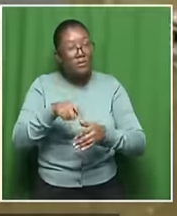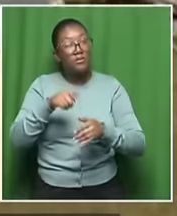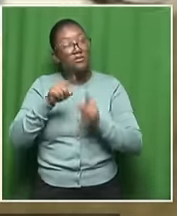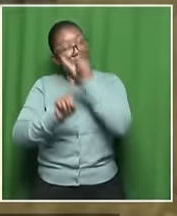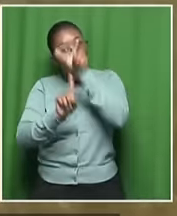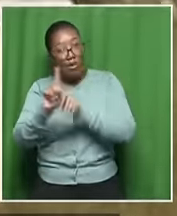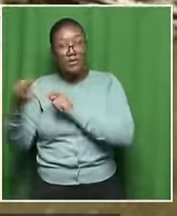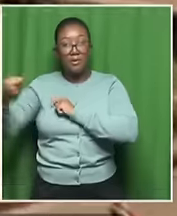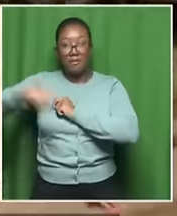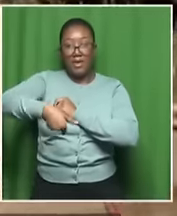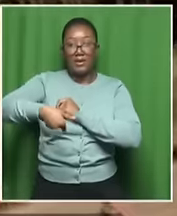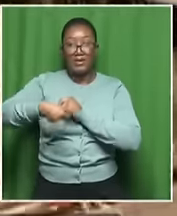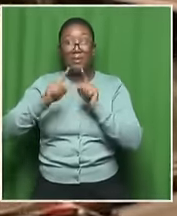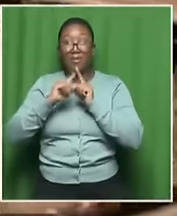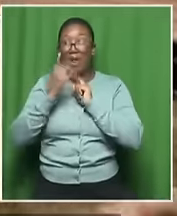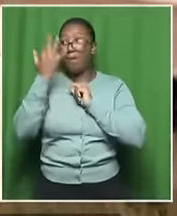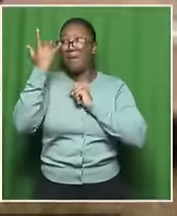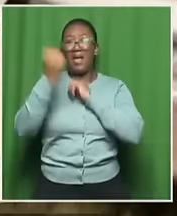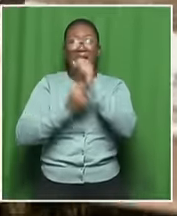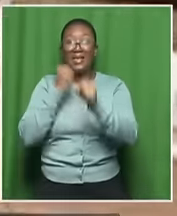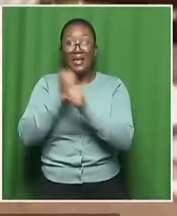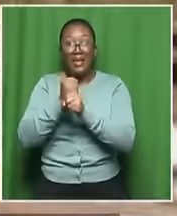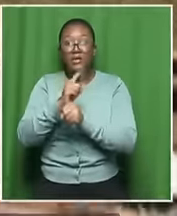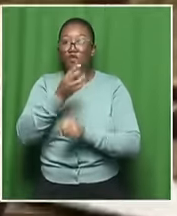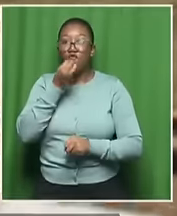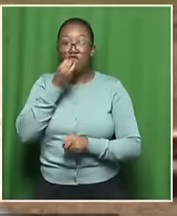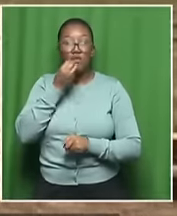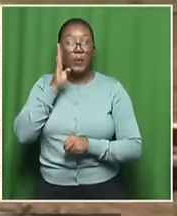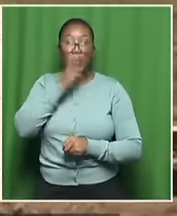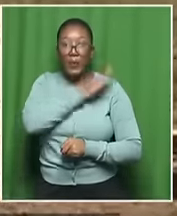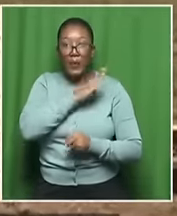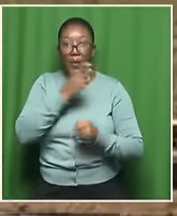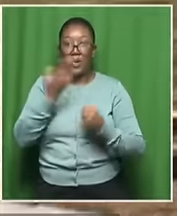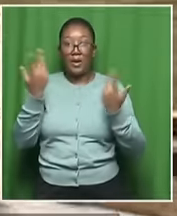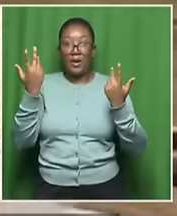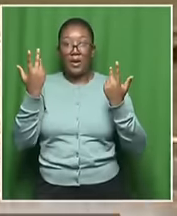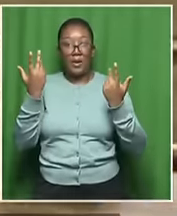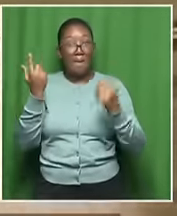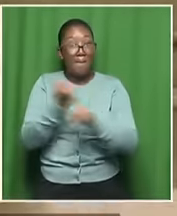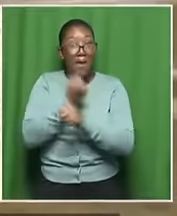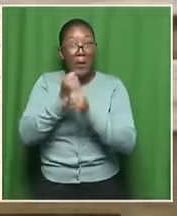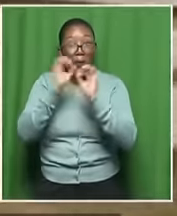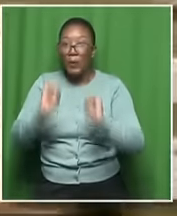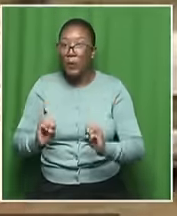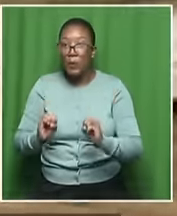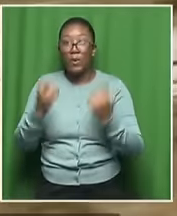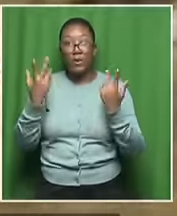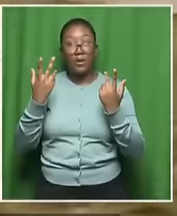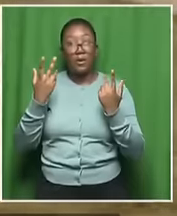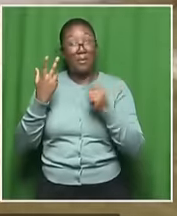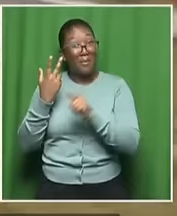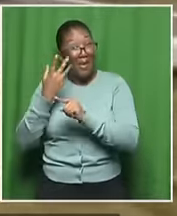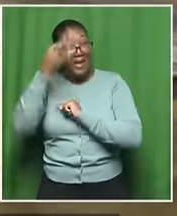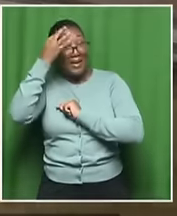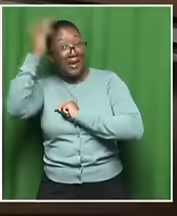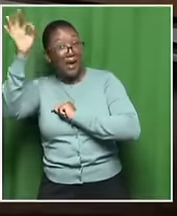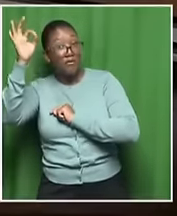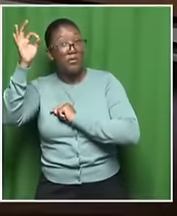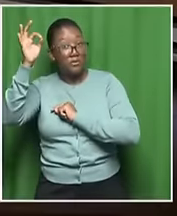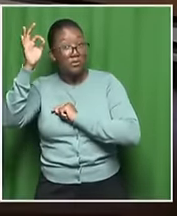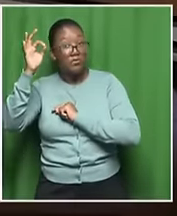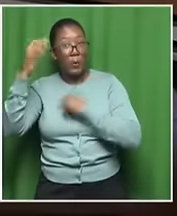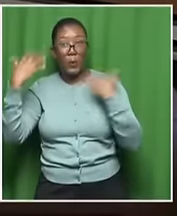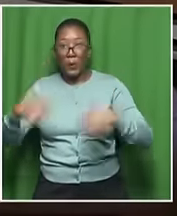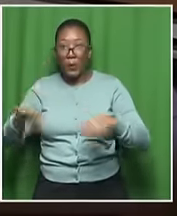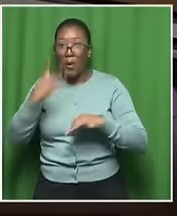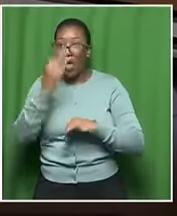had a severe drought in South Africa. I said it in Parliament. The government could have grabbed good farms